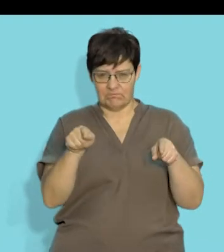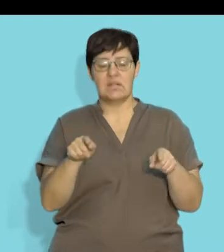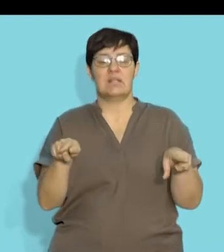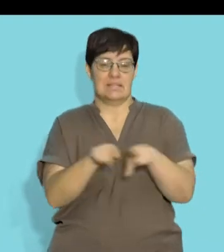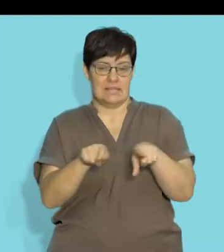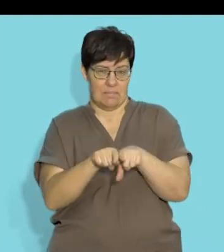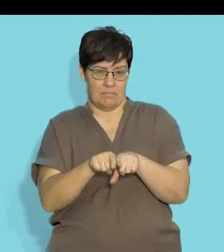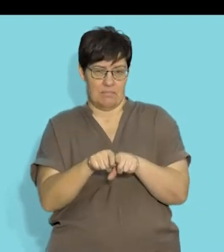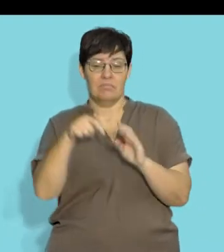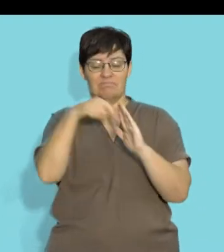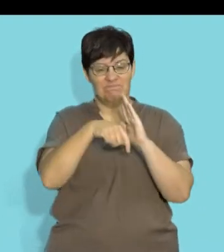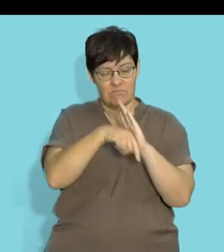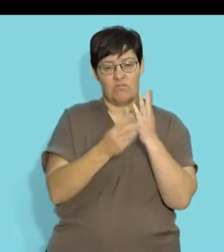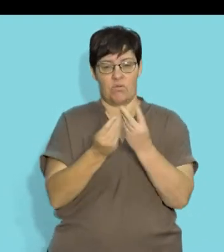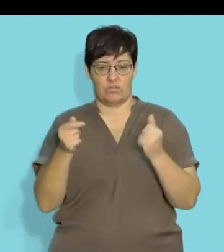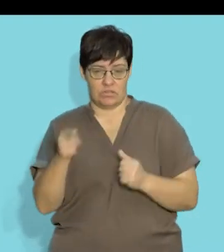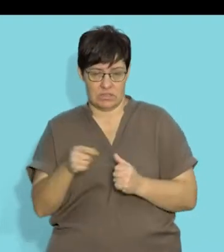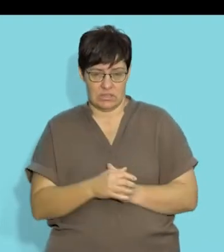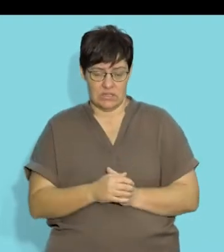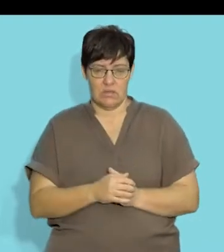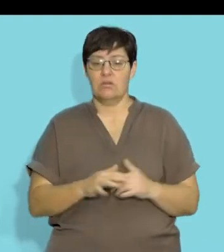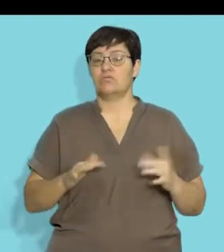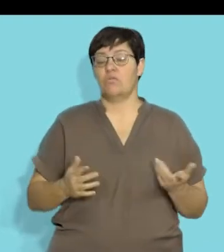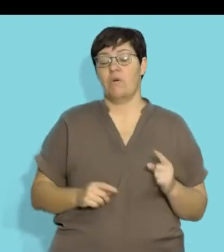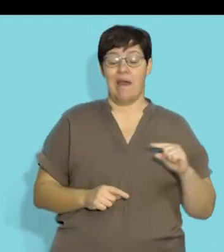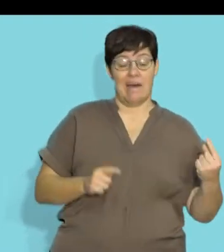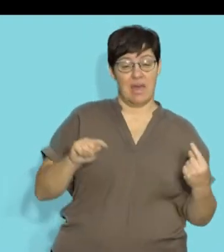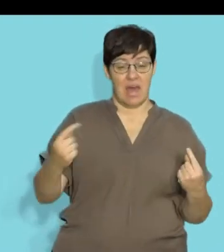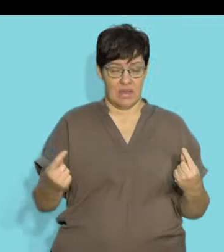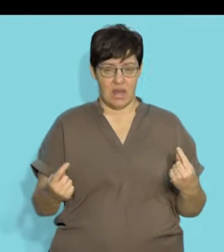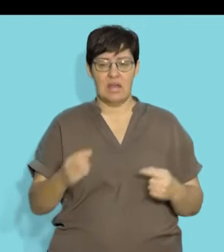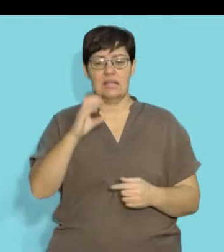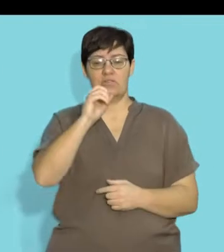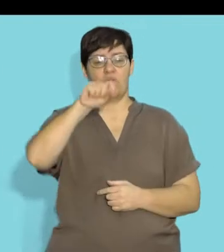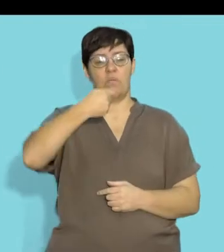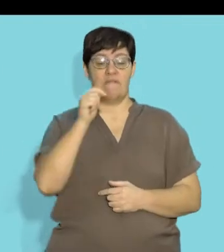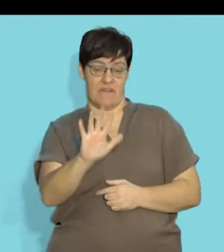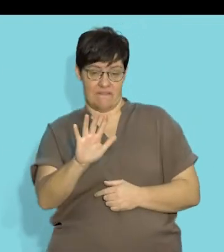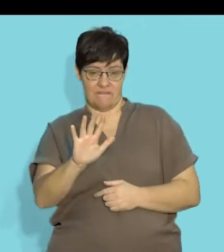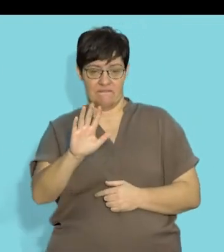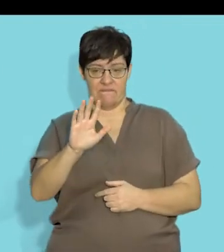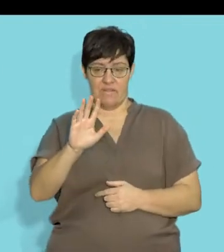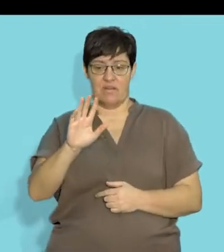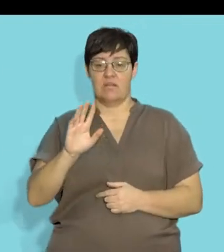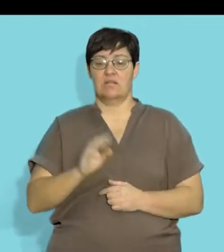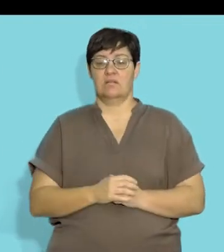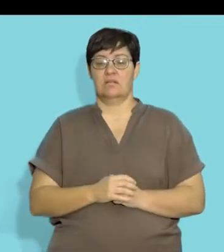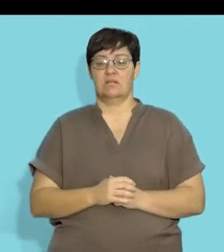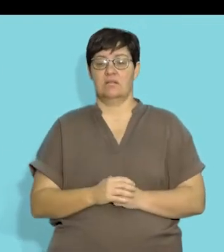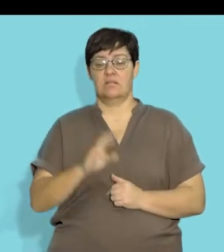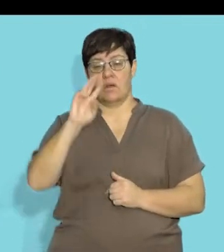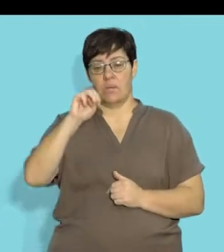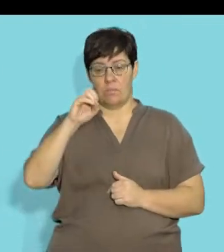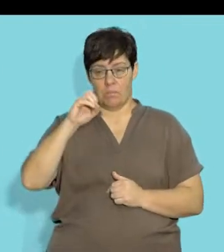the context of concentration, right? So for the other one, it will be 0.5 mole, okay, that's